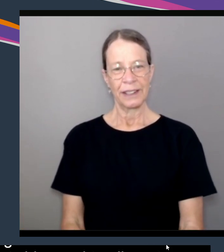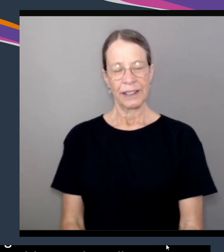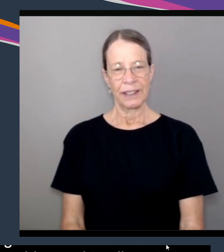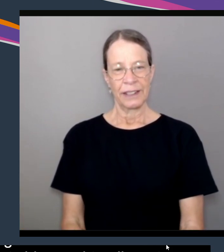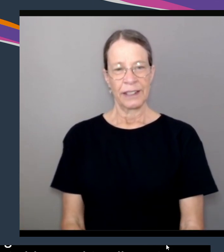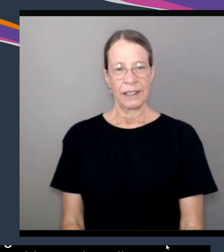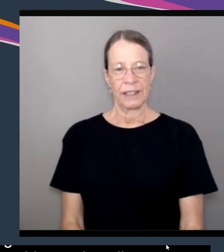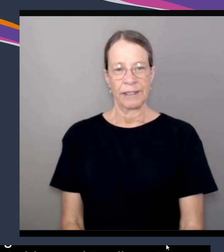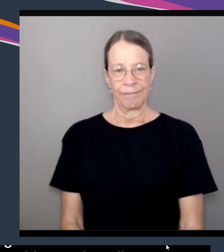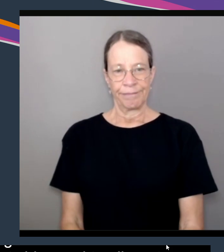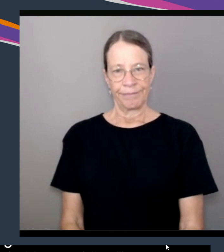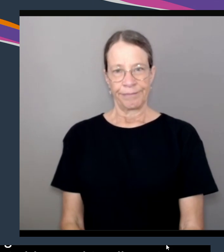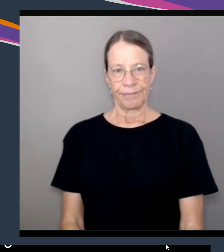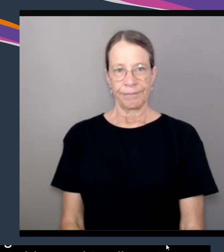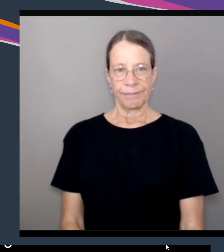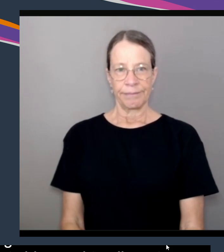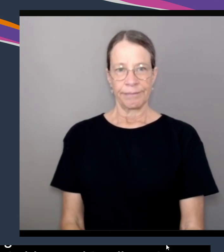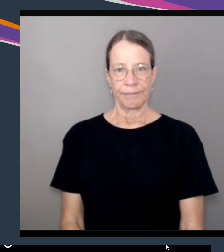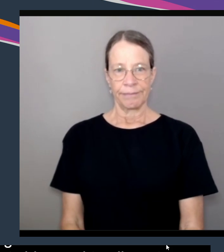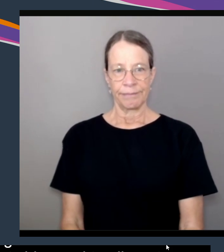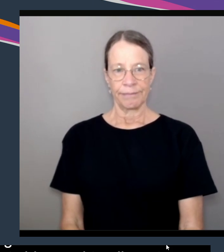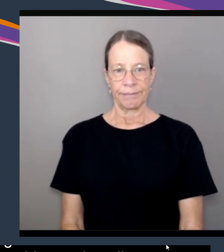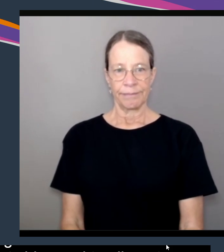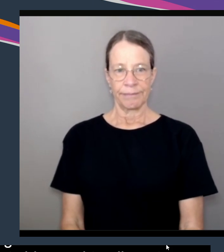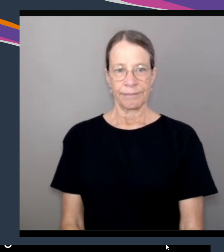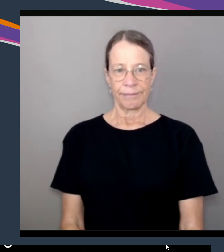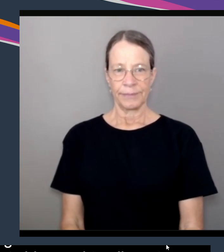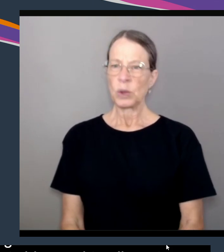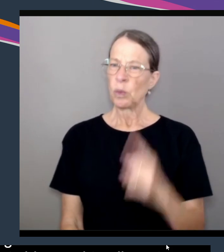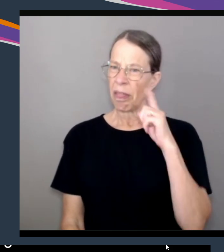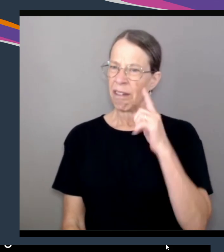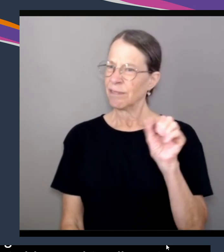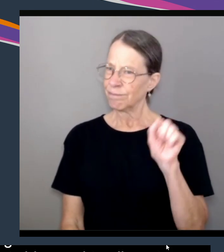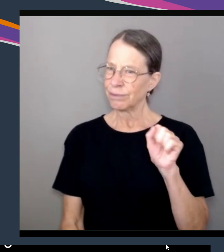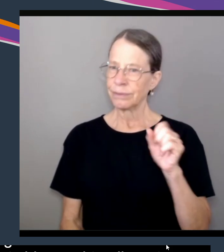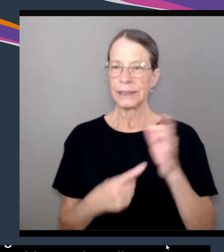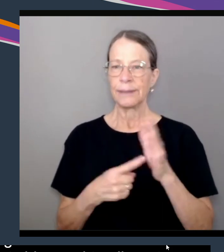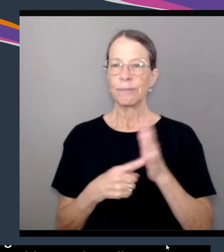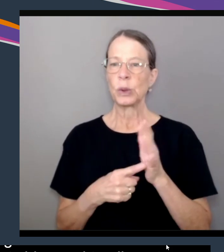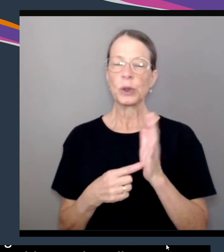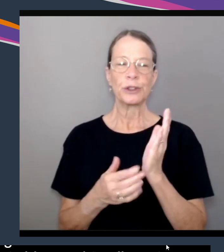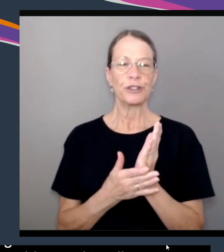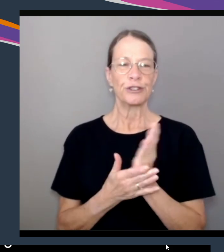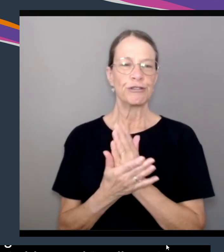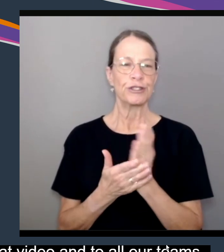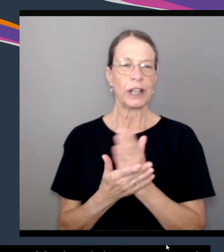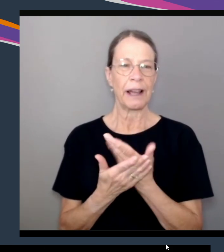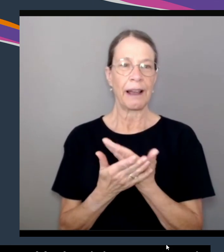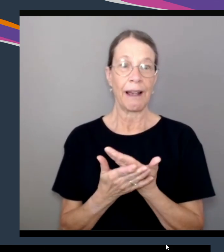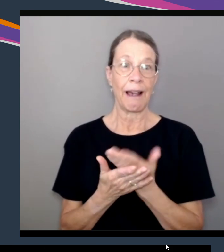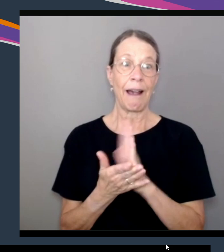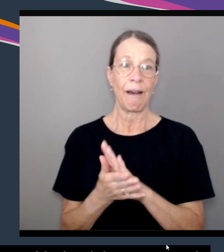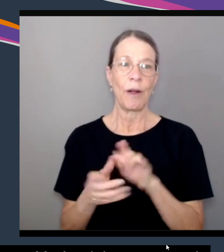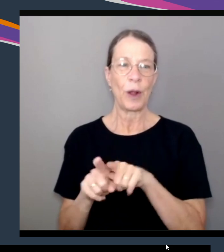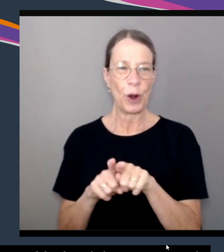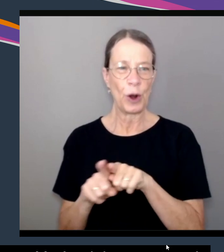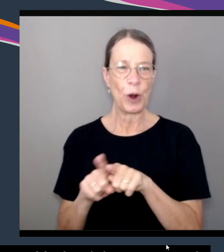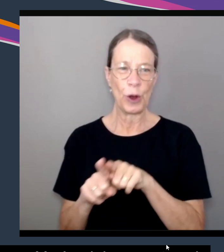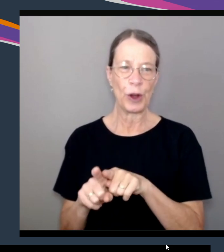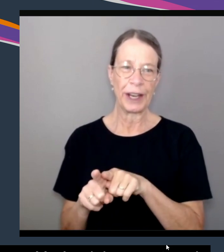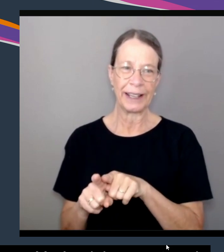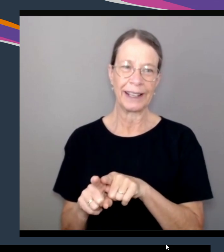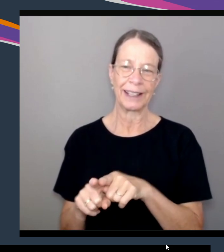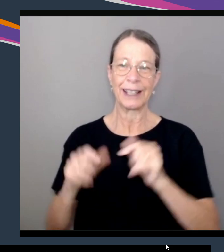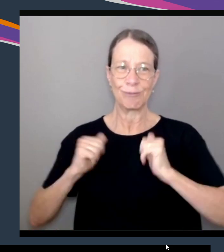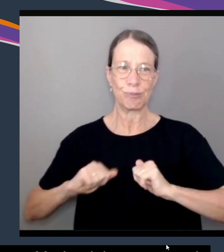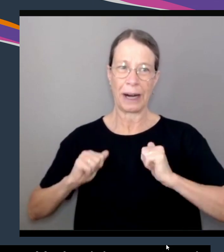important to share what we're learning in practice. And thank you very much, Jessica, and